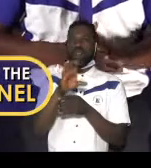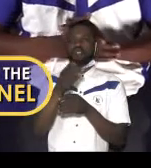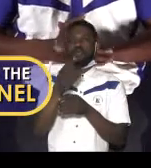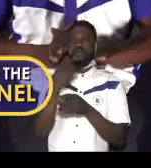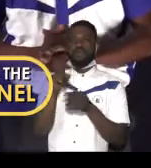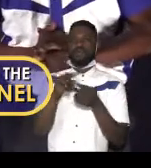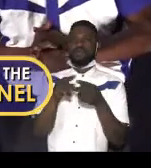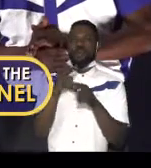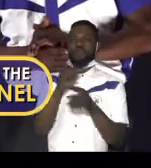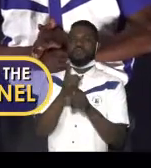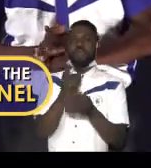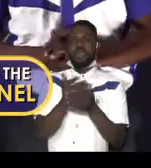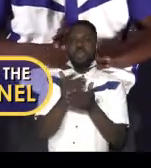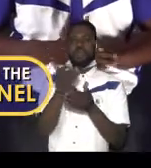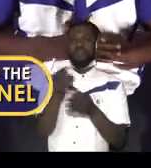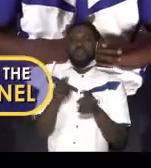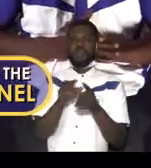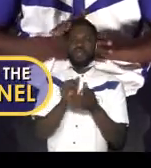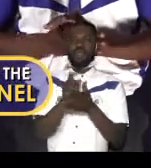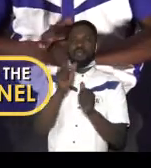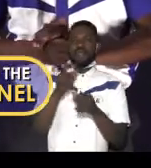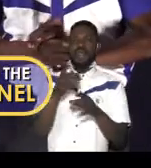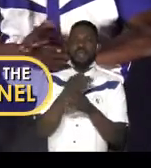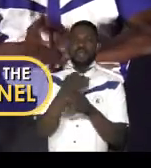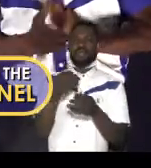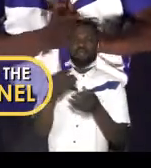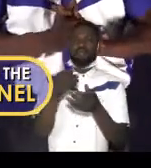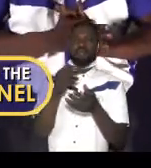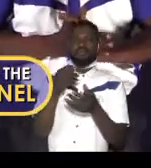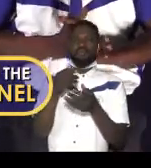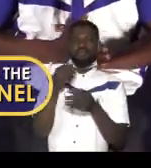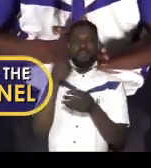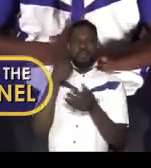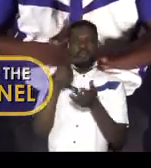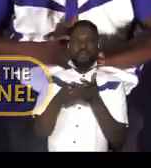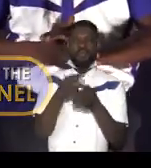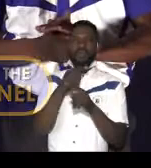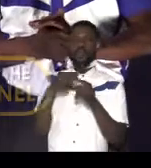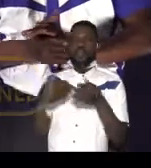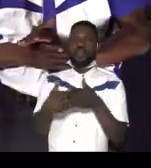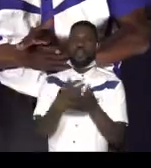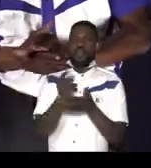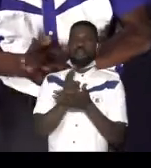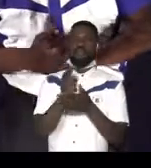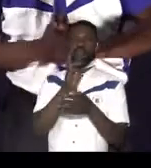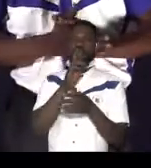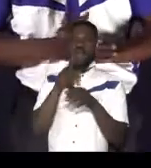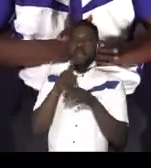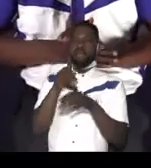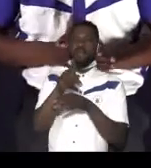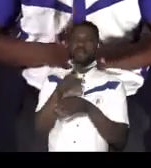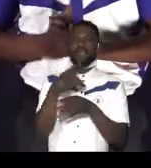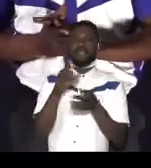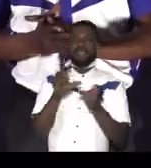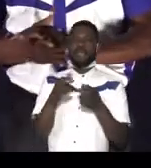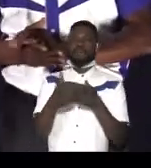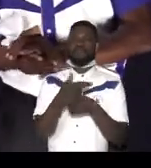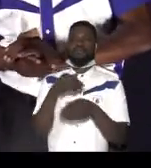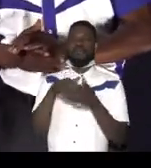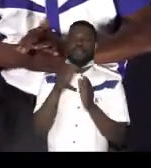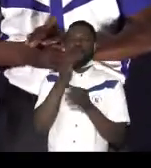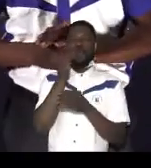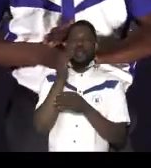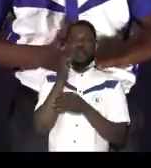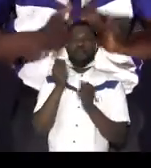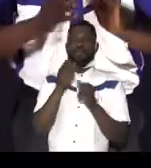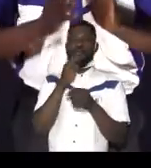need to subscribe so that you can get notification when new videos are uploaded. The Classroom in Your